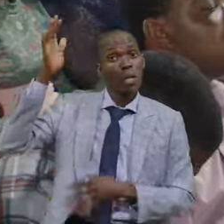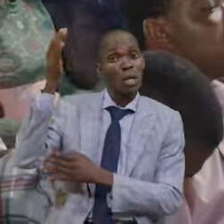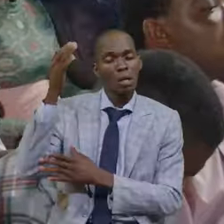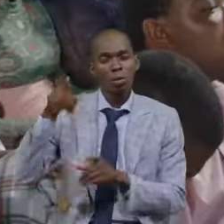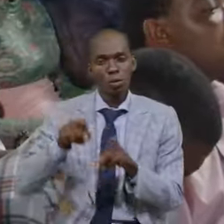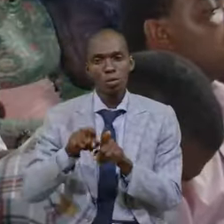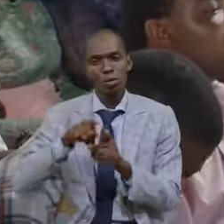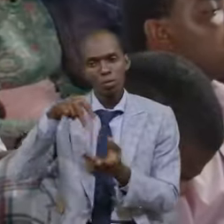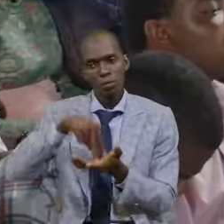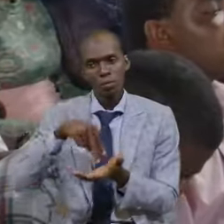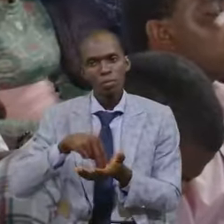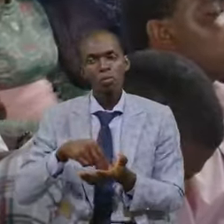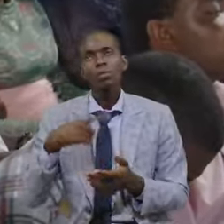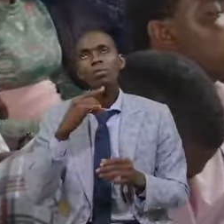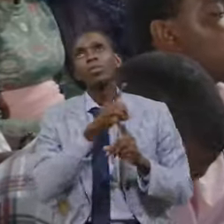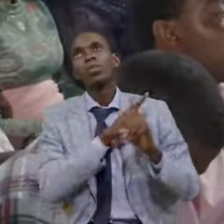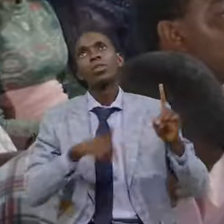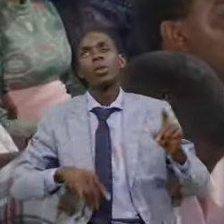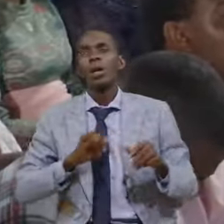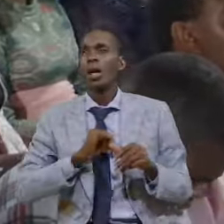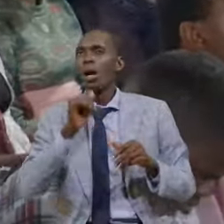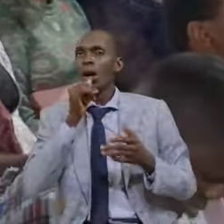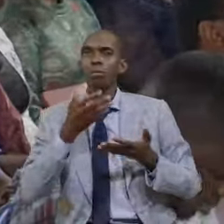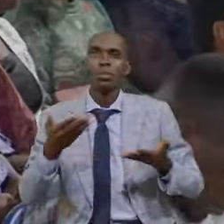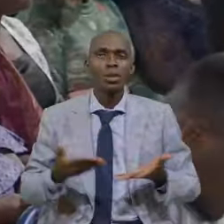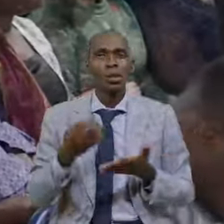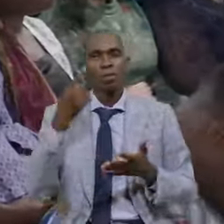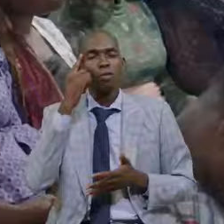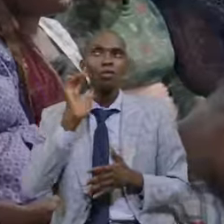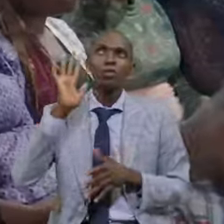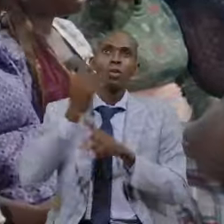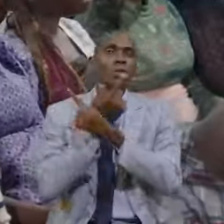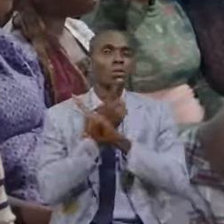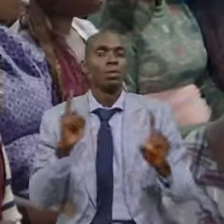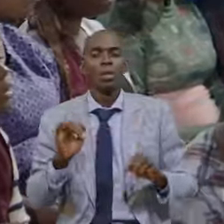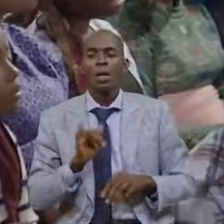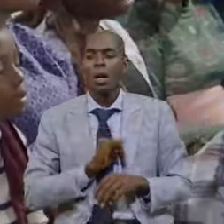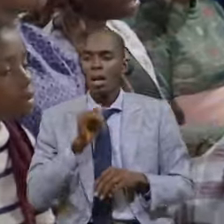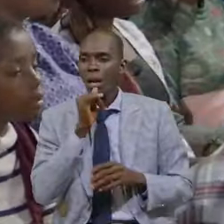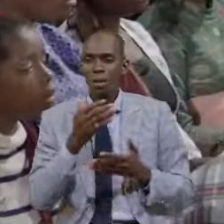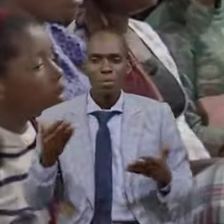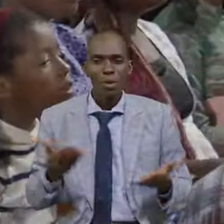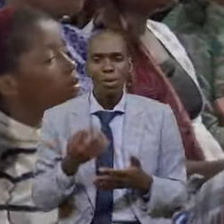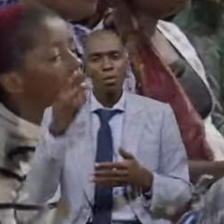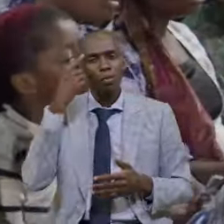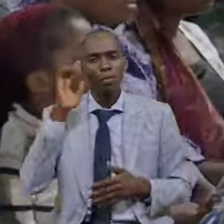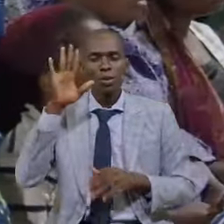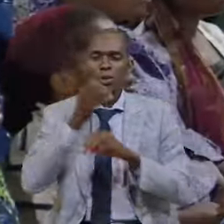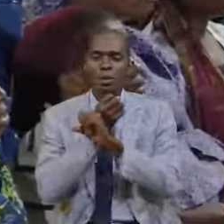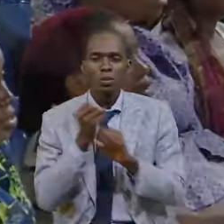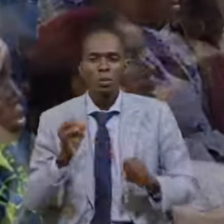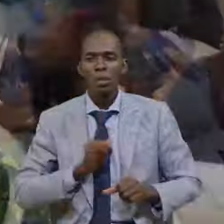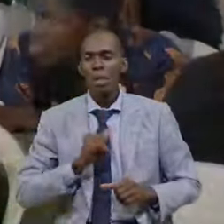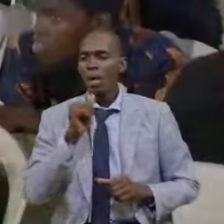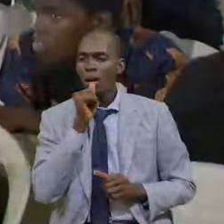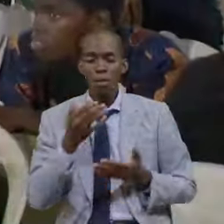here for the liberation. I am here for the salvation. I am here for the freedom. I am